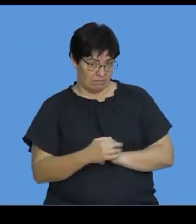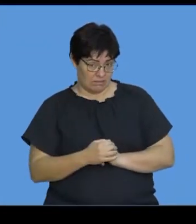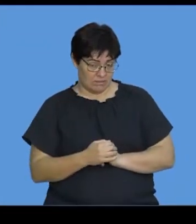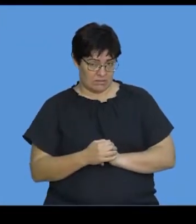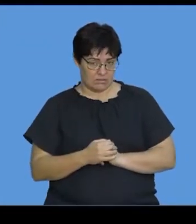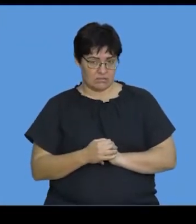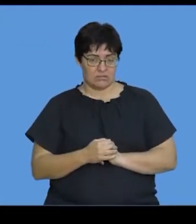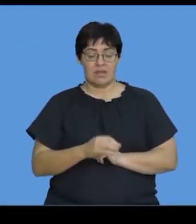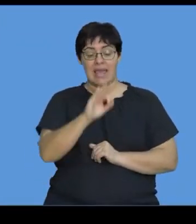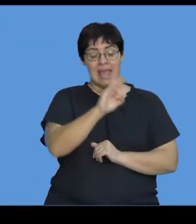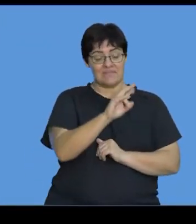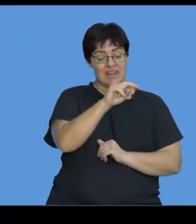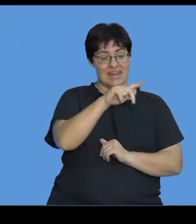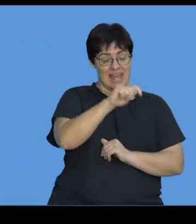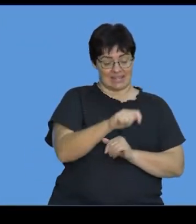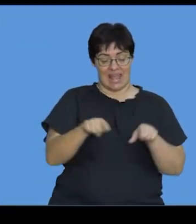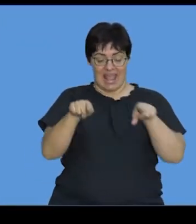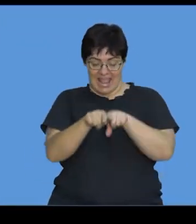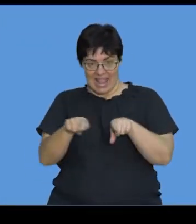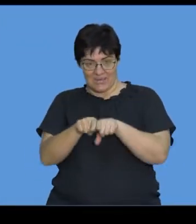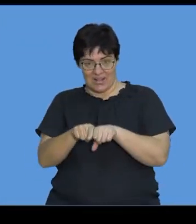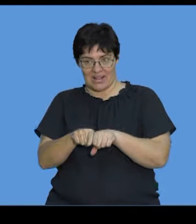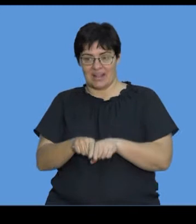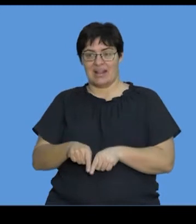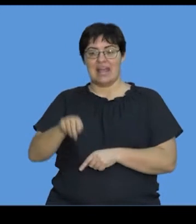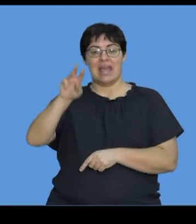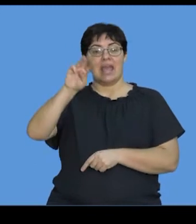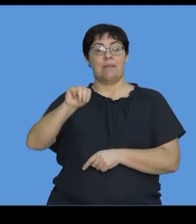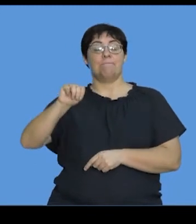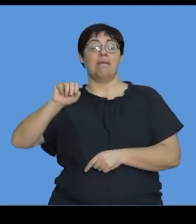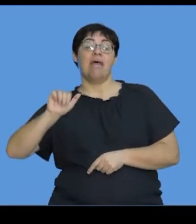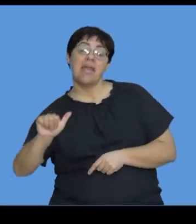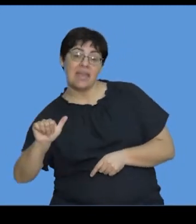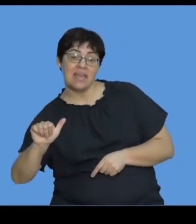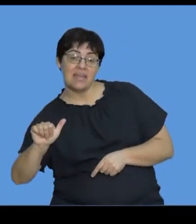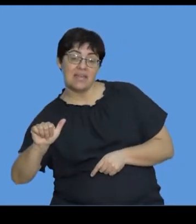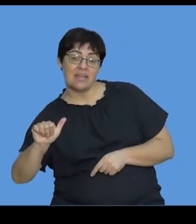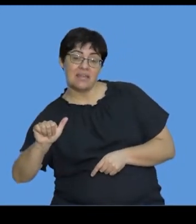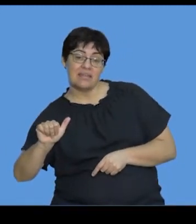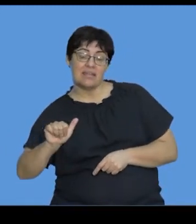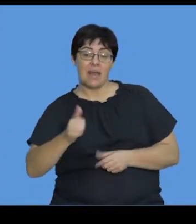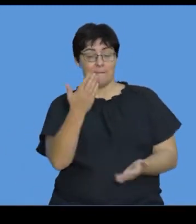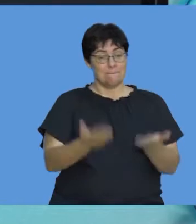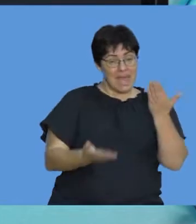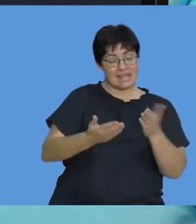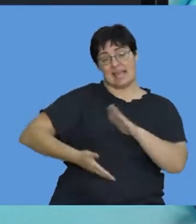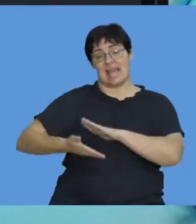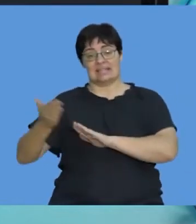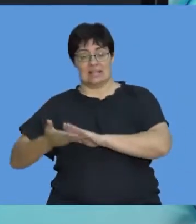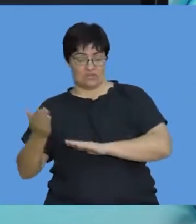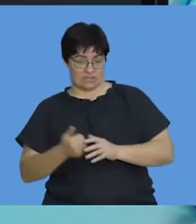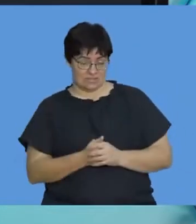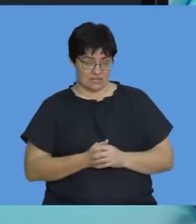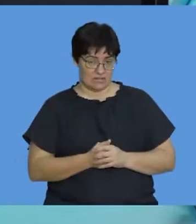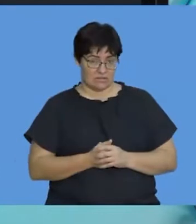is equal to mass times acceleration. Now, before the break, I asked